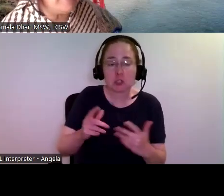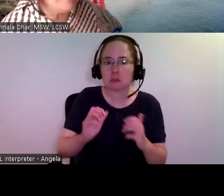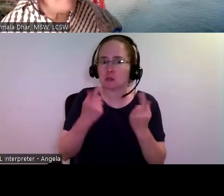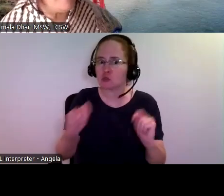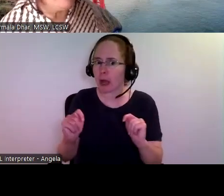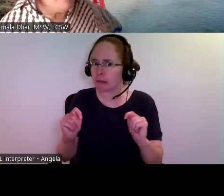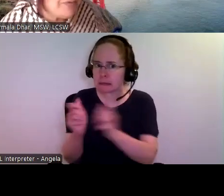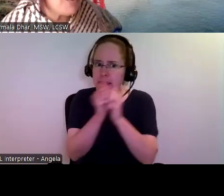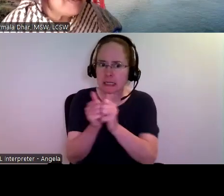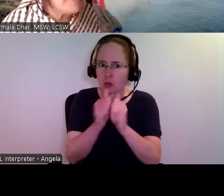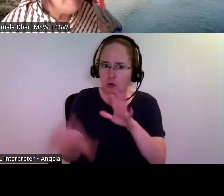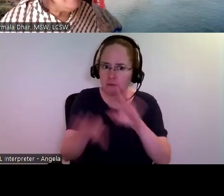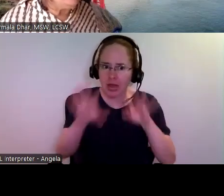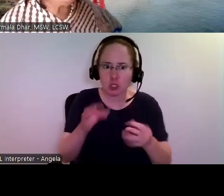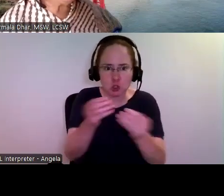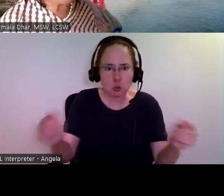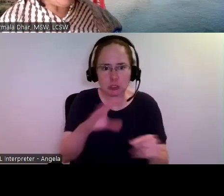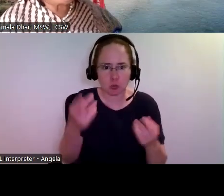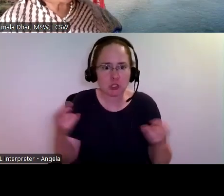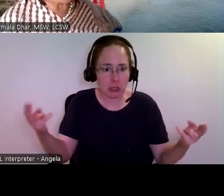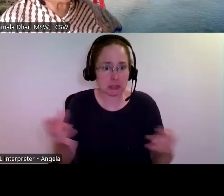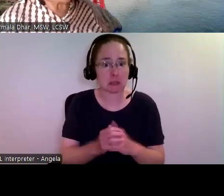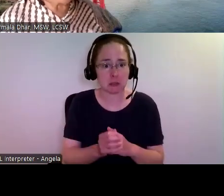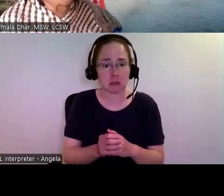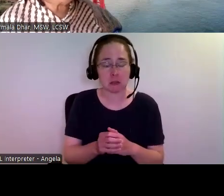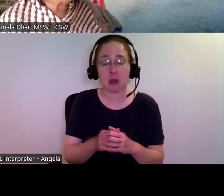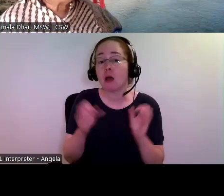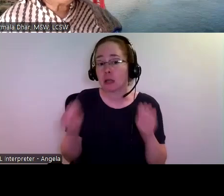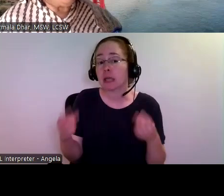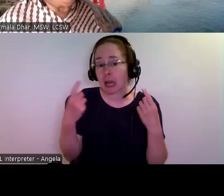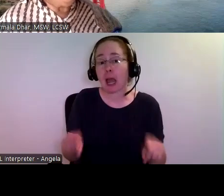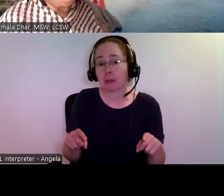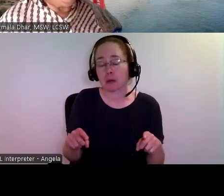solutions and resources. This could happen in a more